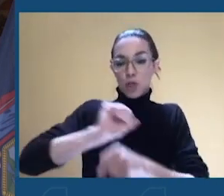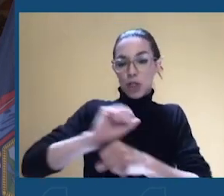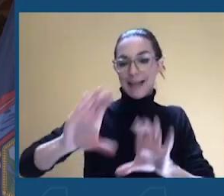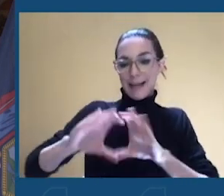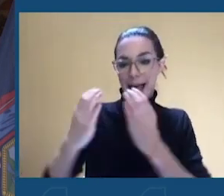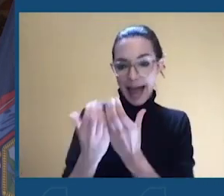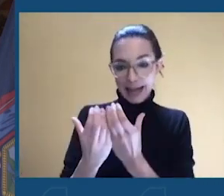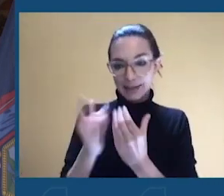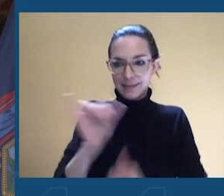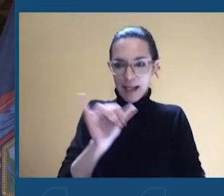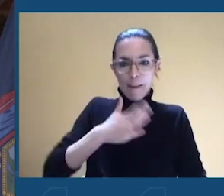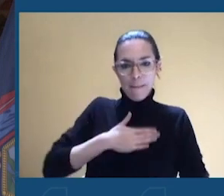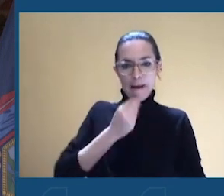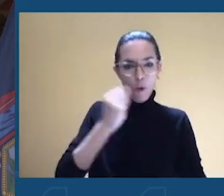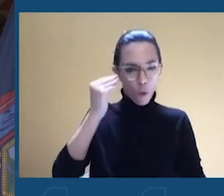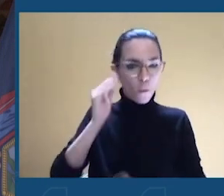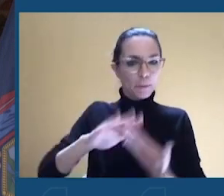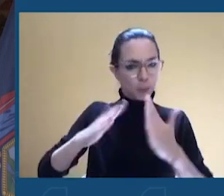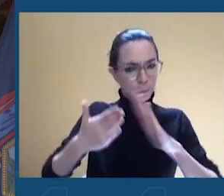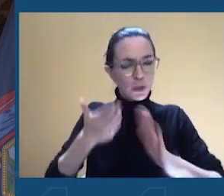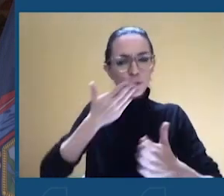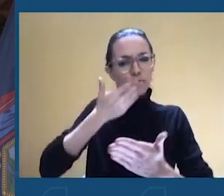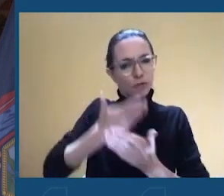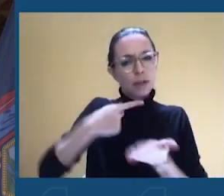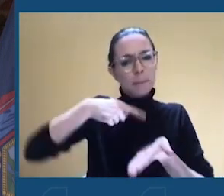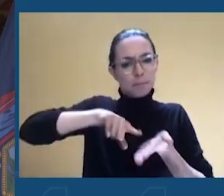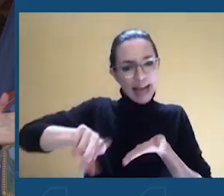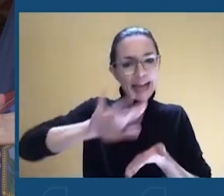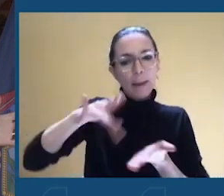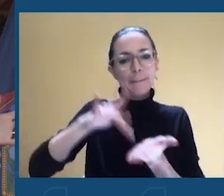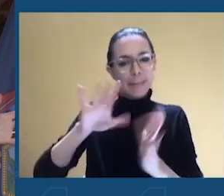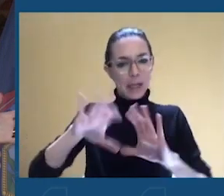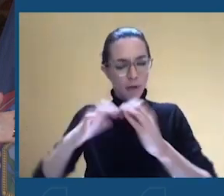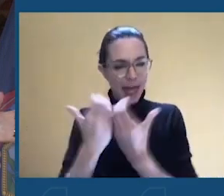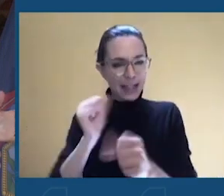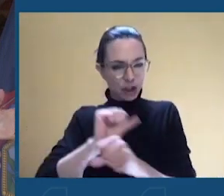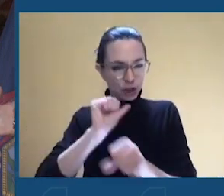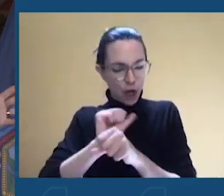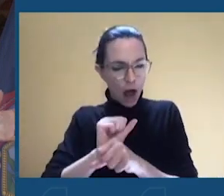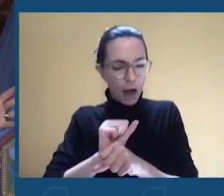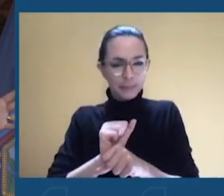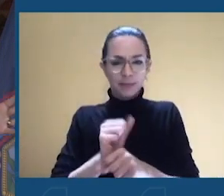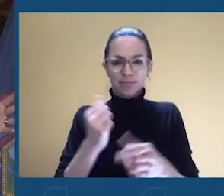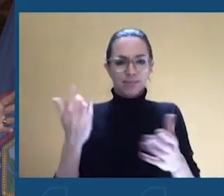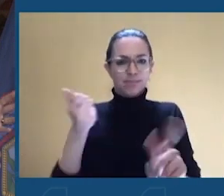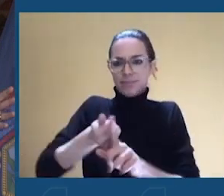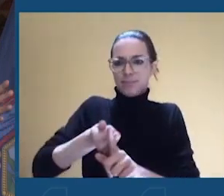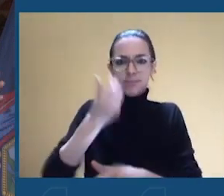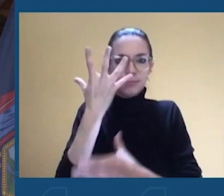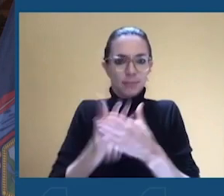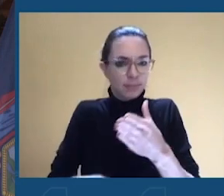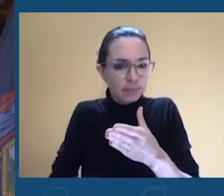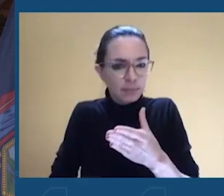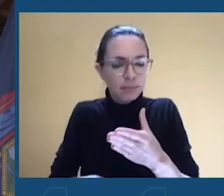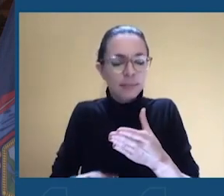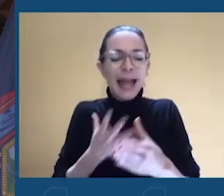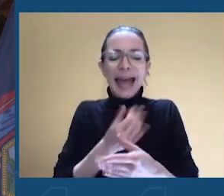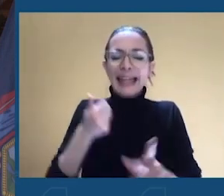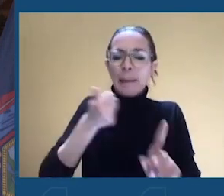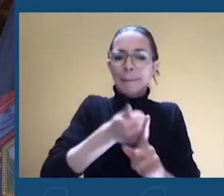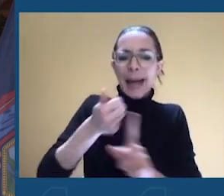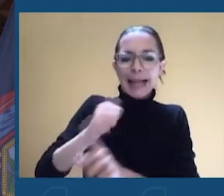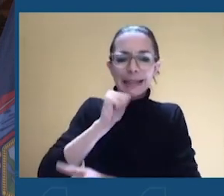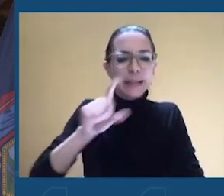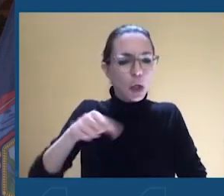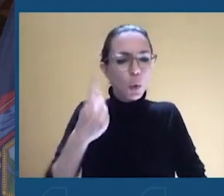I came from, those good-paying middle-class jobs that were there one day and they were gone. And it affected not just